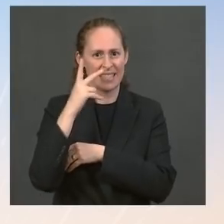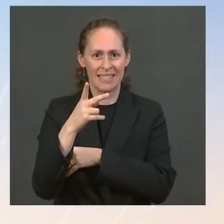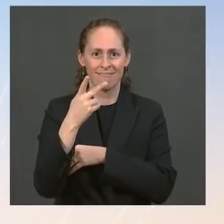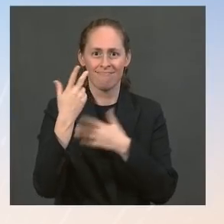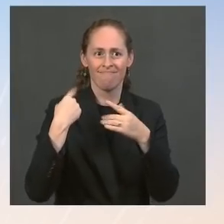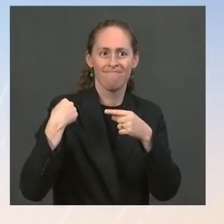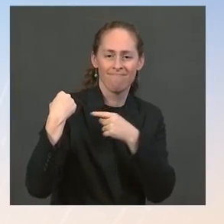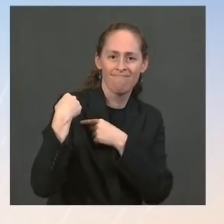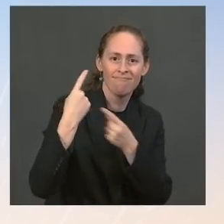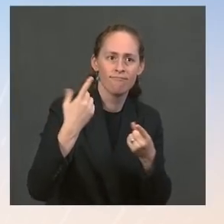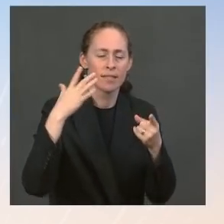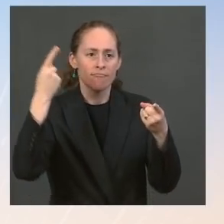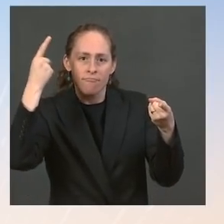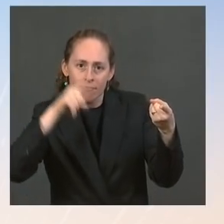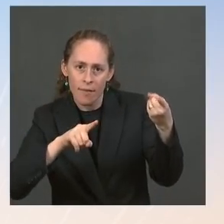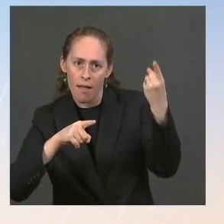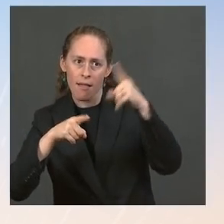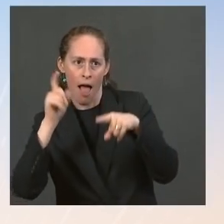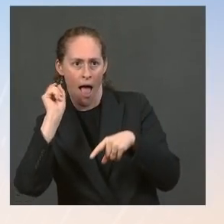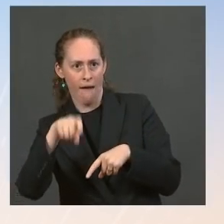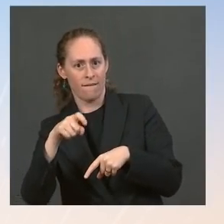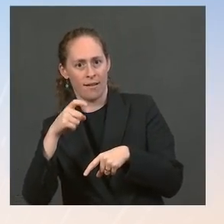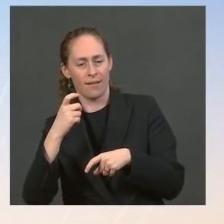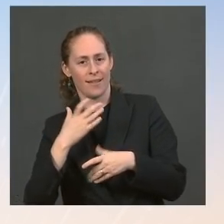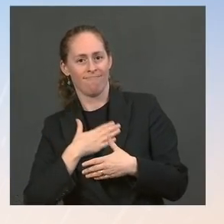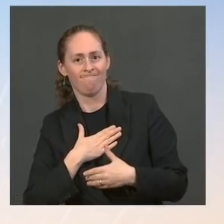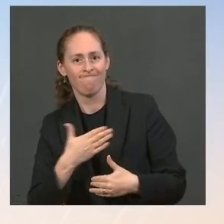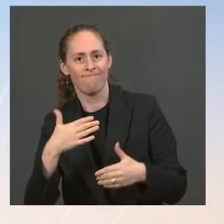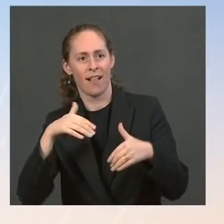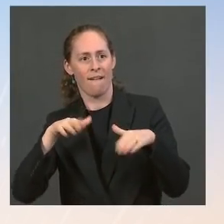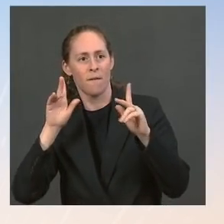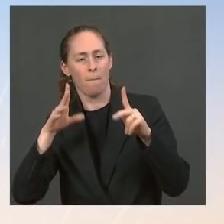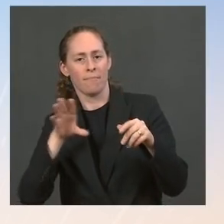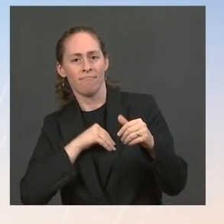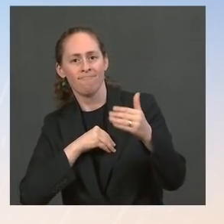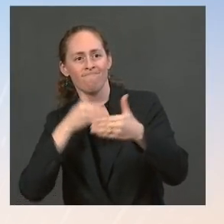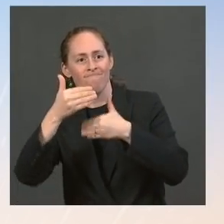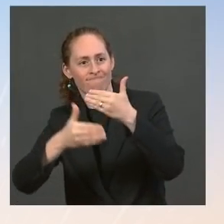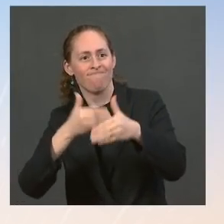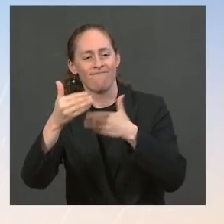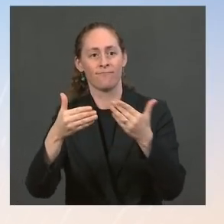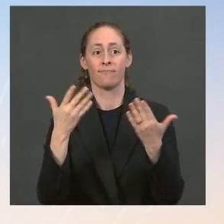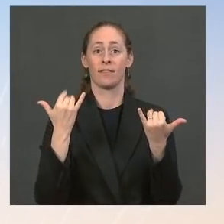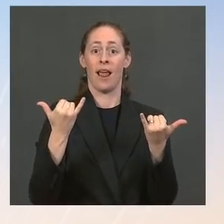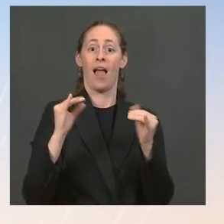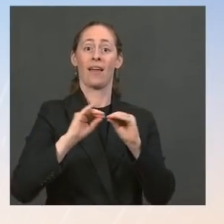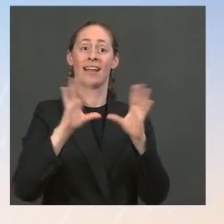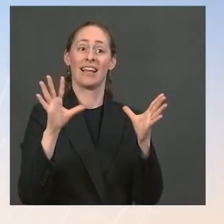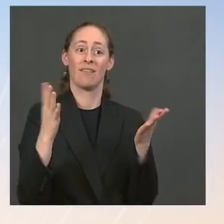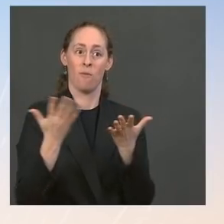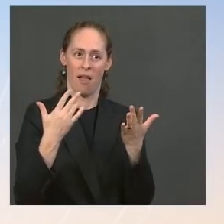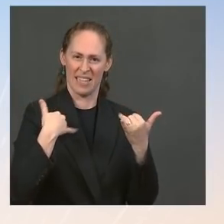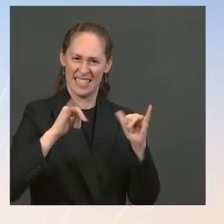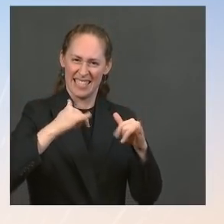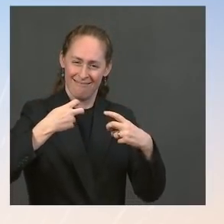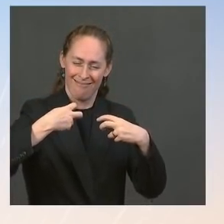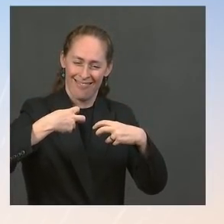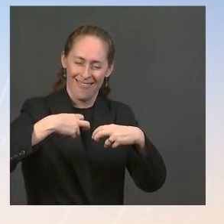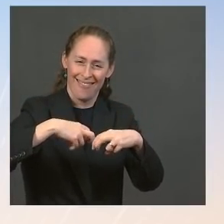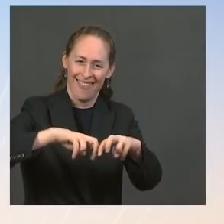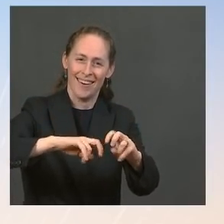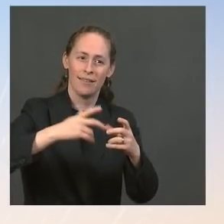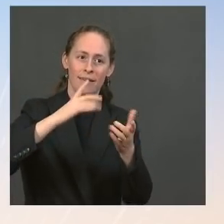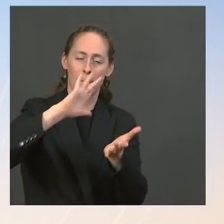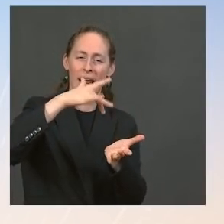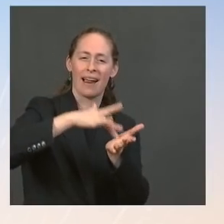inevitable. We've also seen that play out over the last couple of days. And right now, we're clearly in the thick of it. I'd also note that